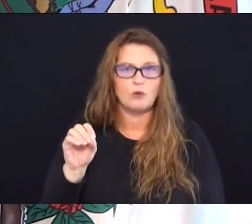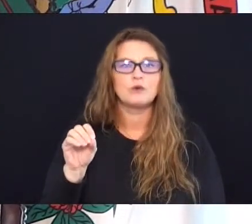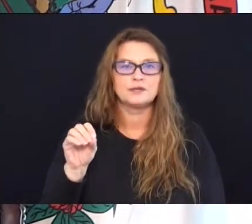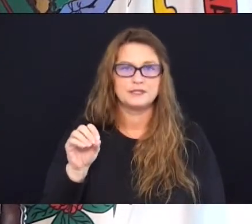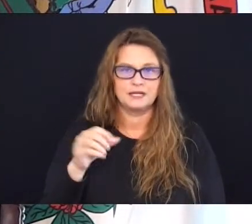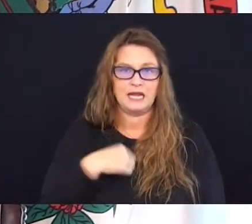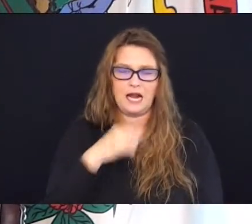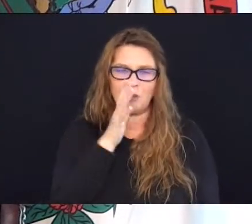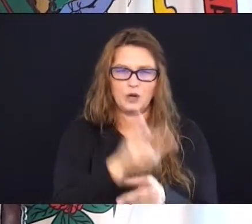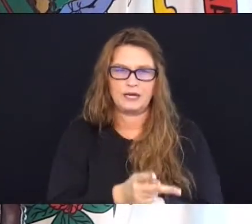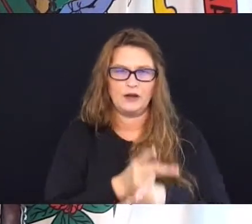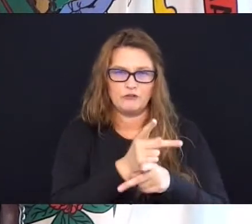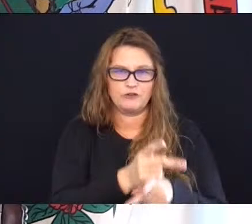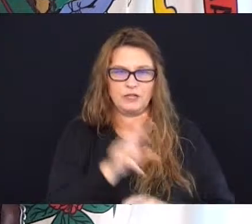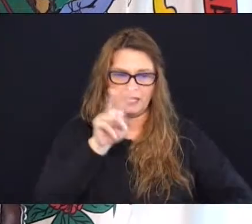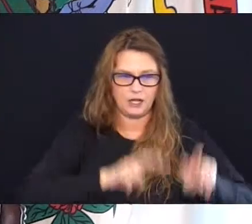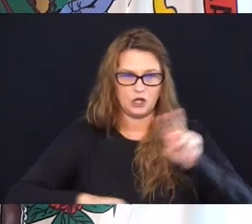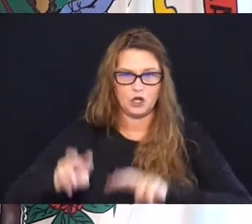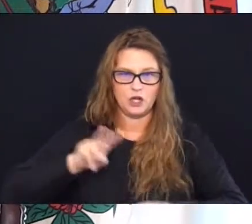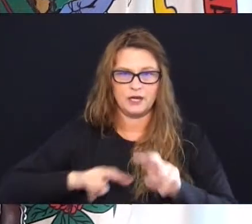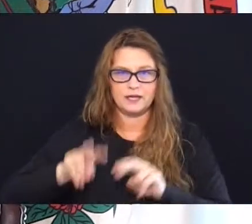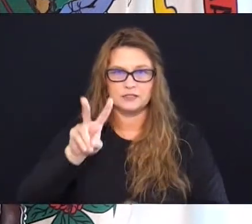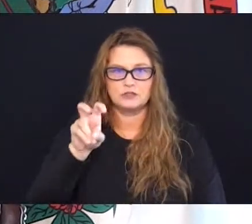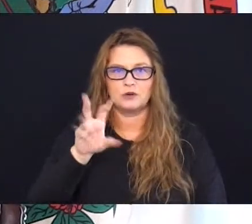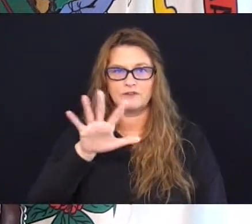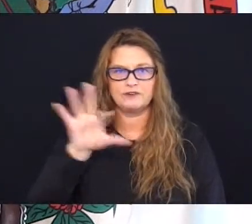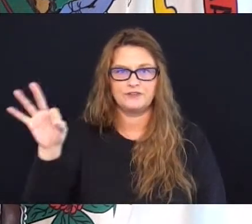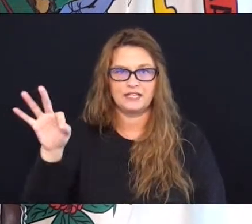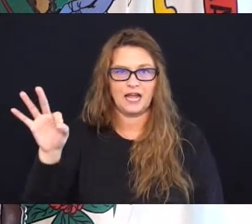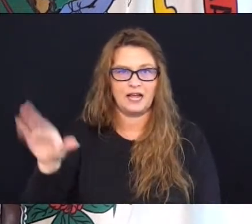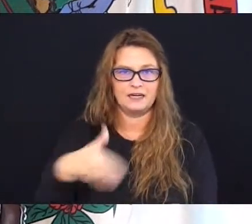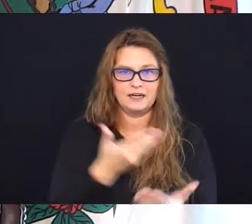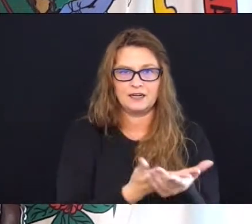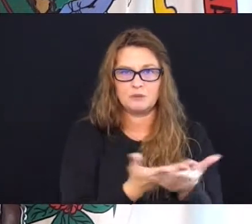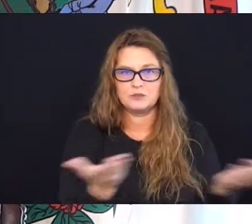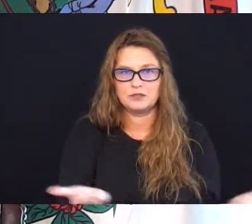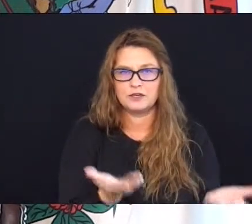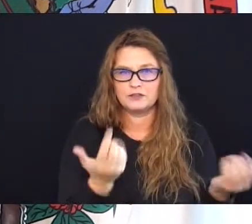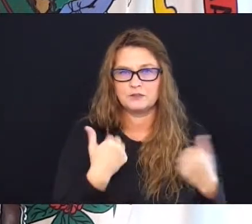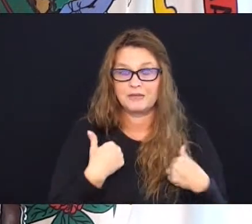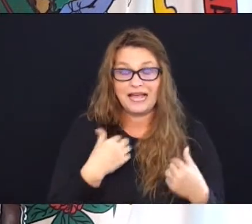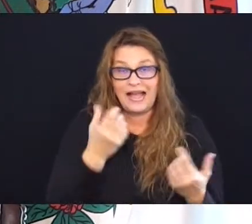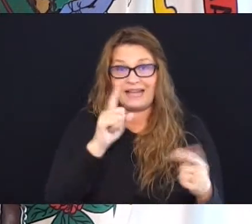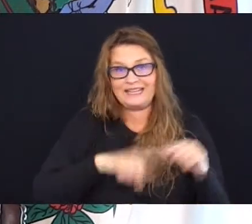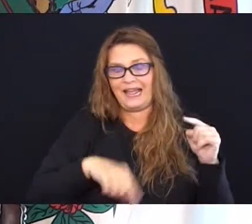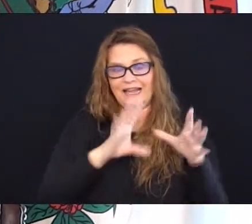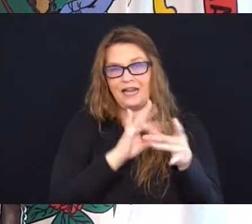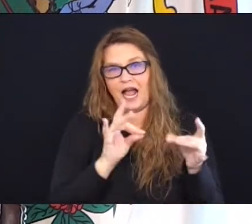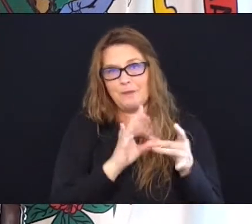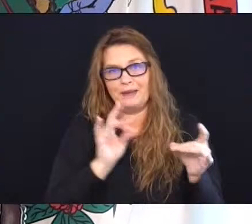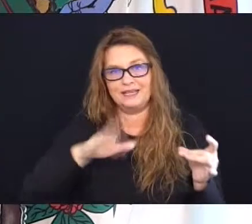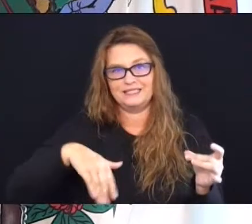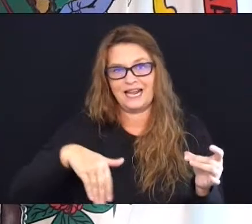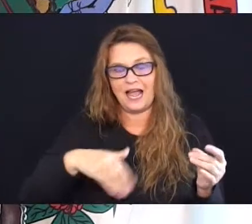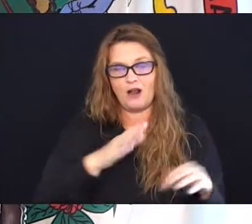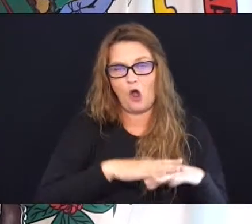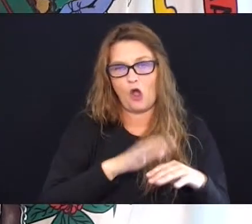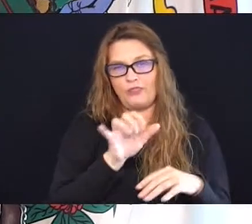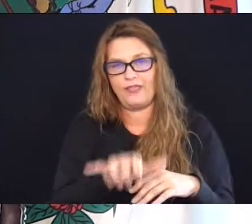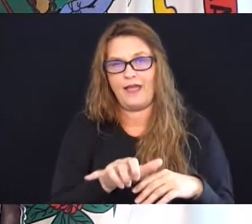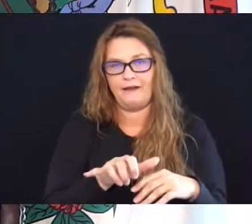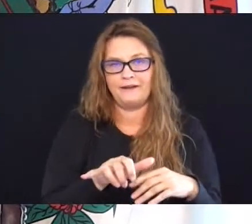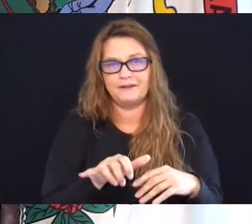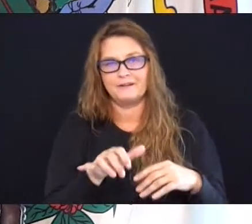I'll carefully look at the 259 that are coming to me, and can't really comment on those bills at this point in time. You know,